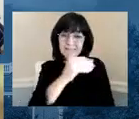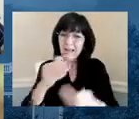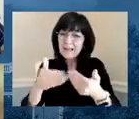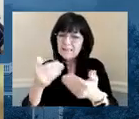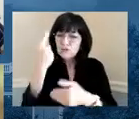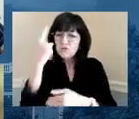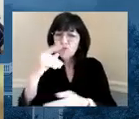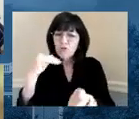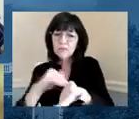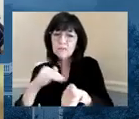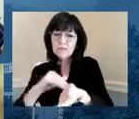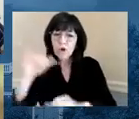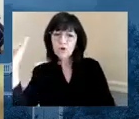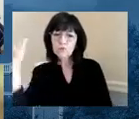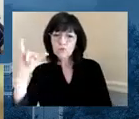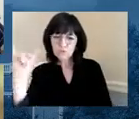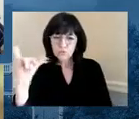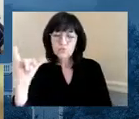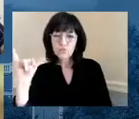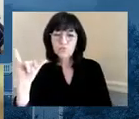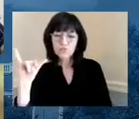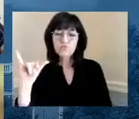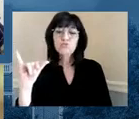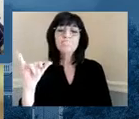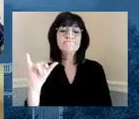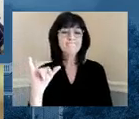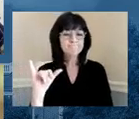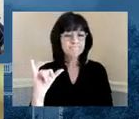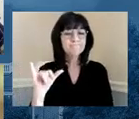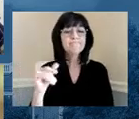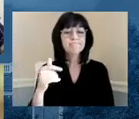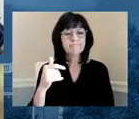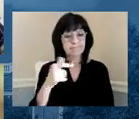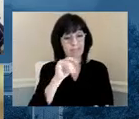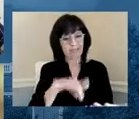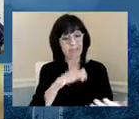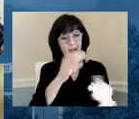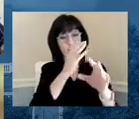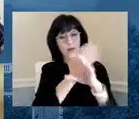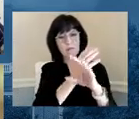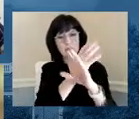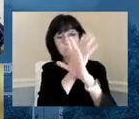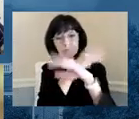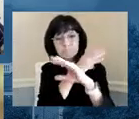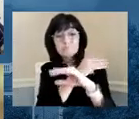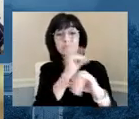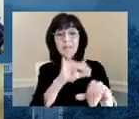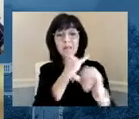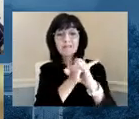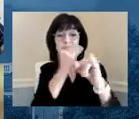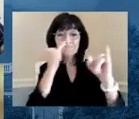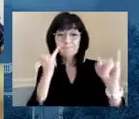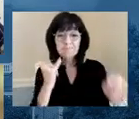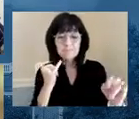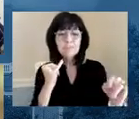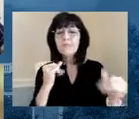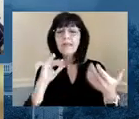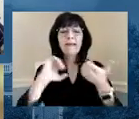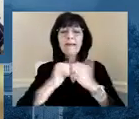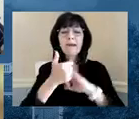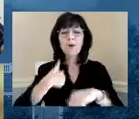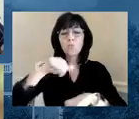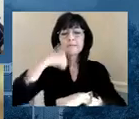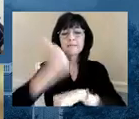take what was a real learning experience around telehealth and implement best practices on a more permanent